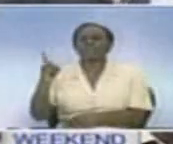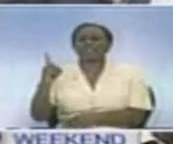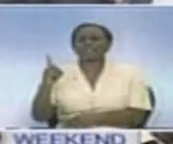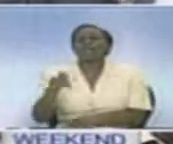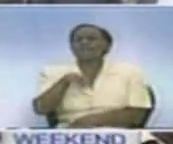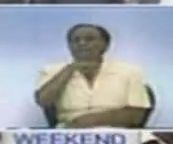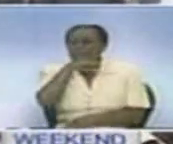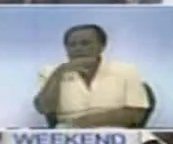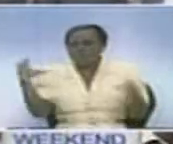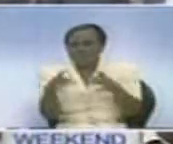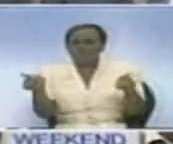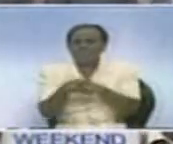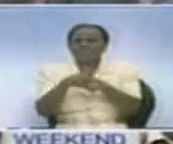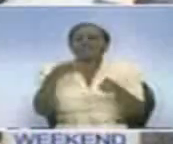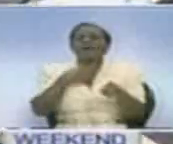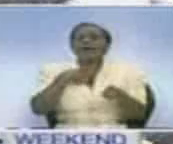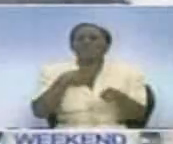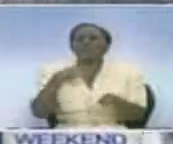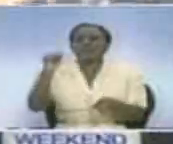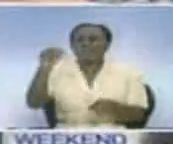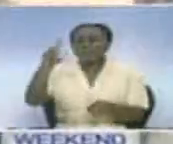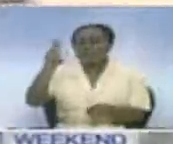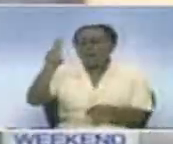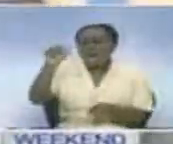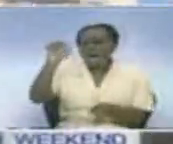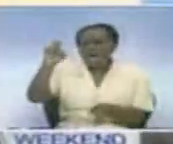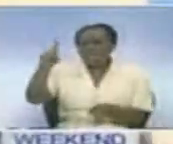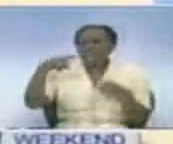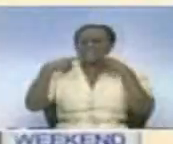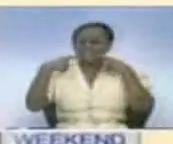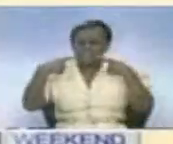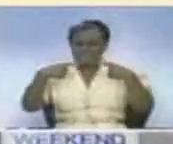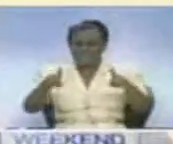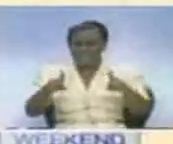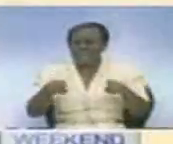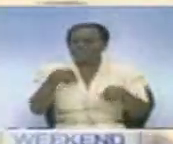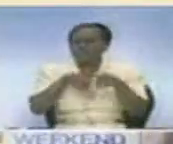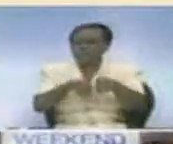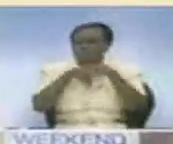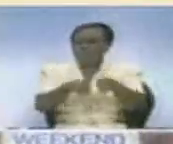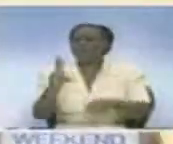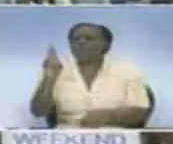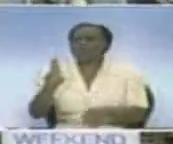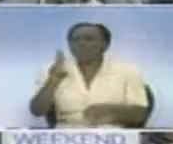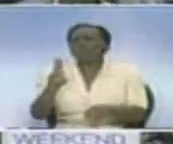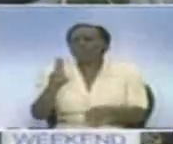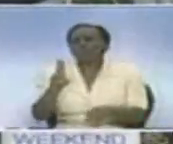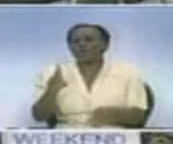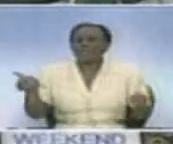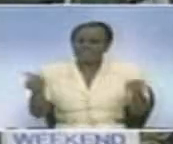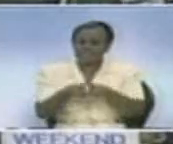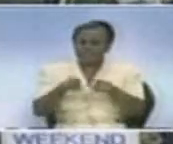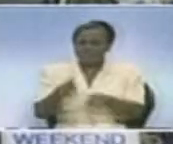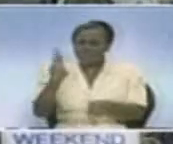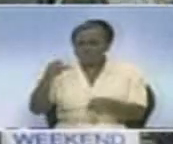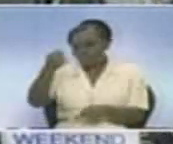Raila's camp also had the fiery Ada Duale, who is today's self-declared sycophant of Uhuru Kenyatta's administration. Uhuru and